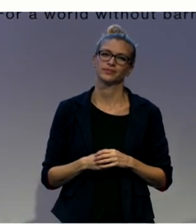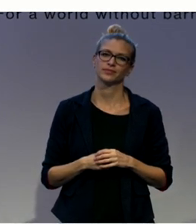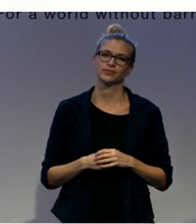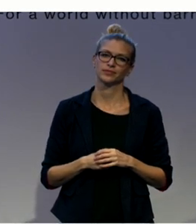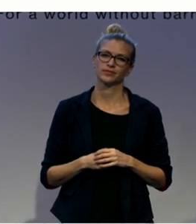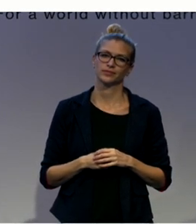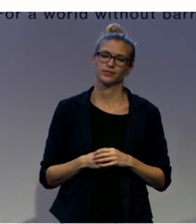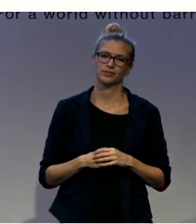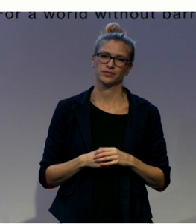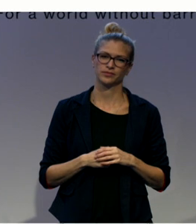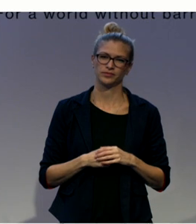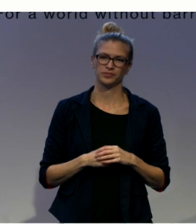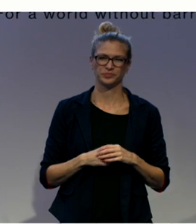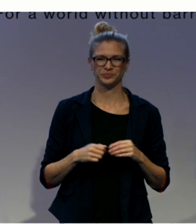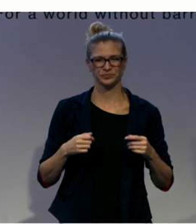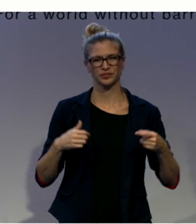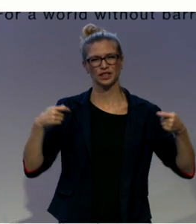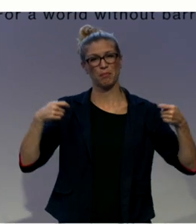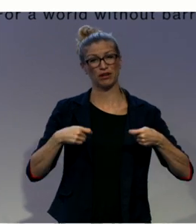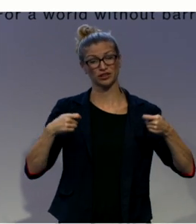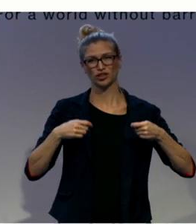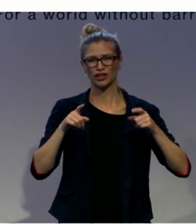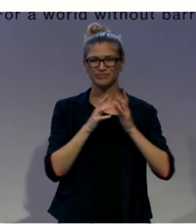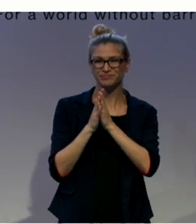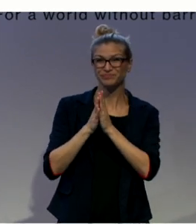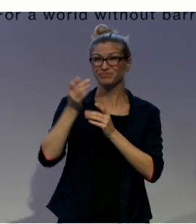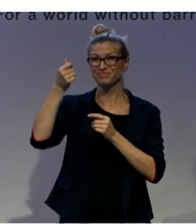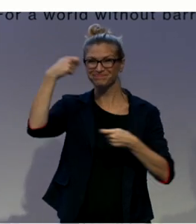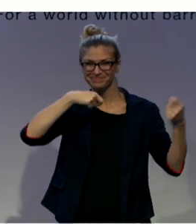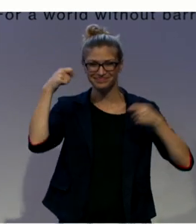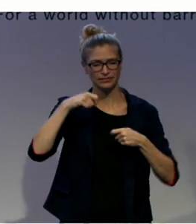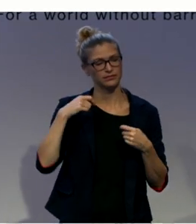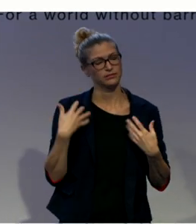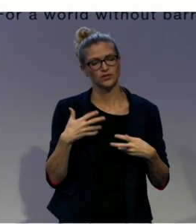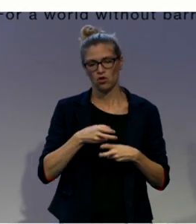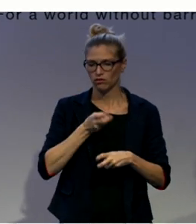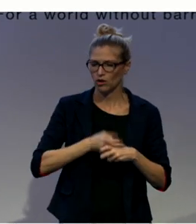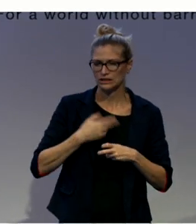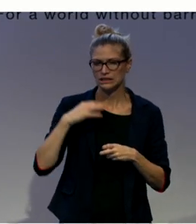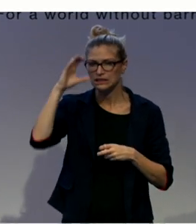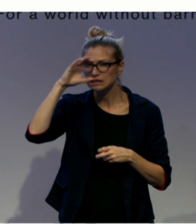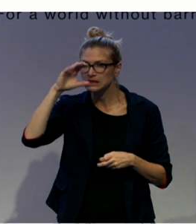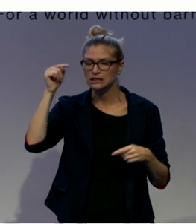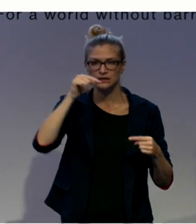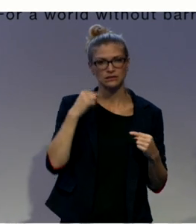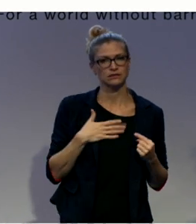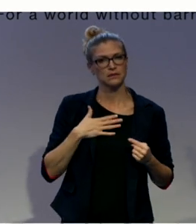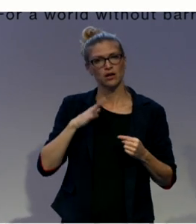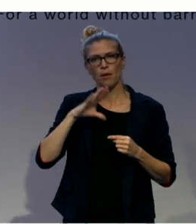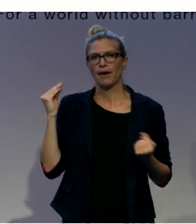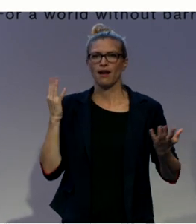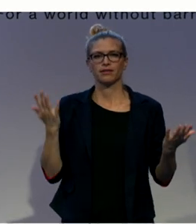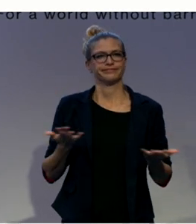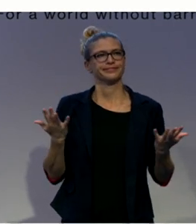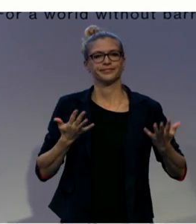sponsors. This is still challenging because they think that our organization is one of organization who have like